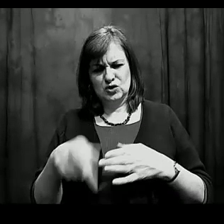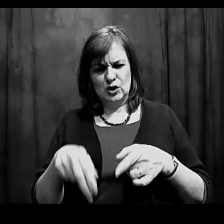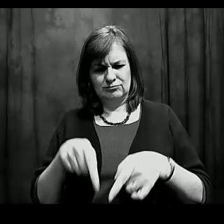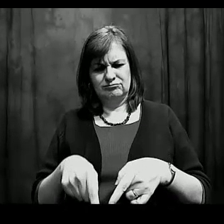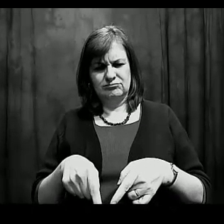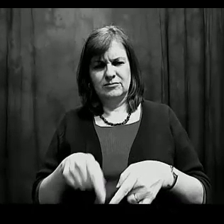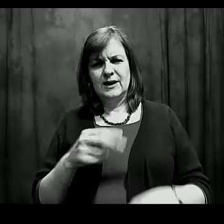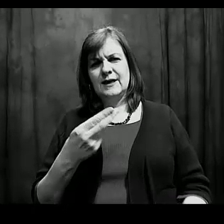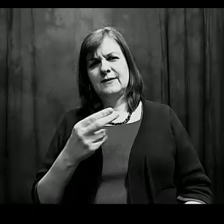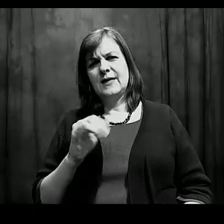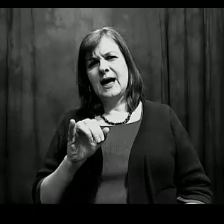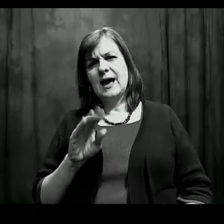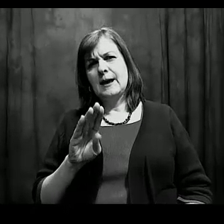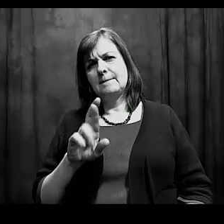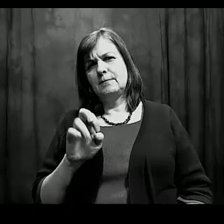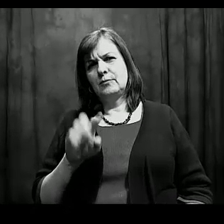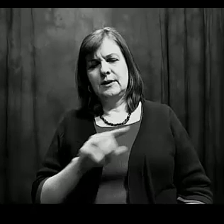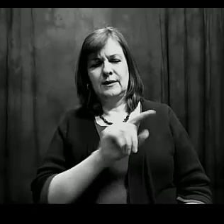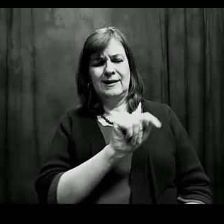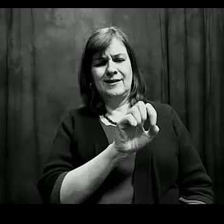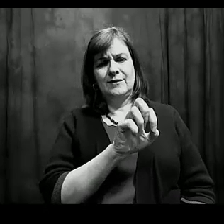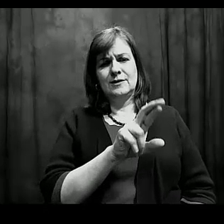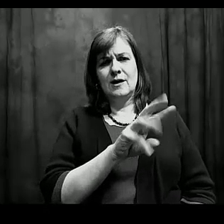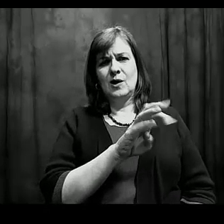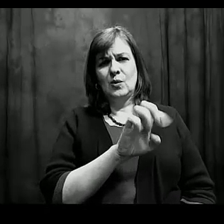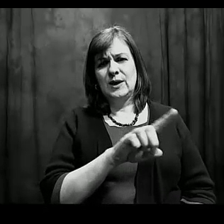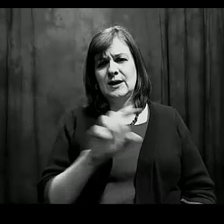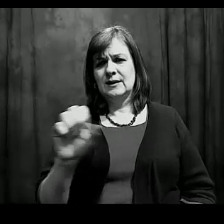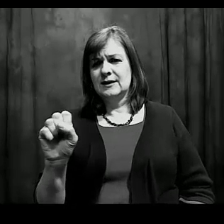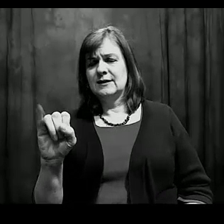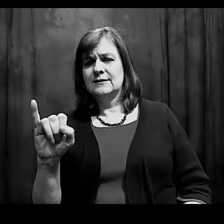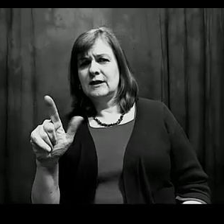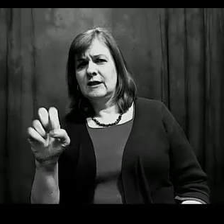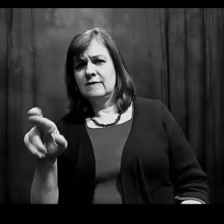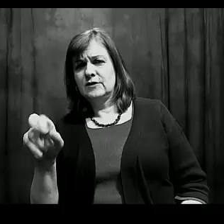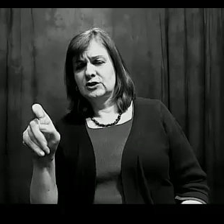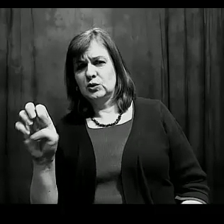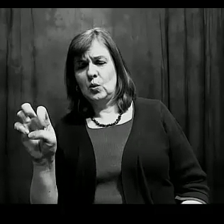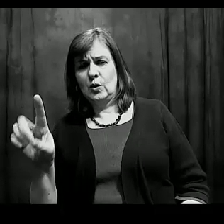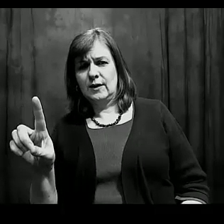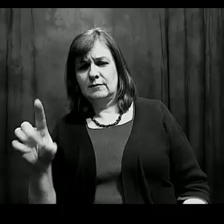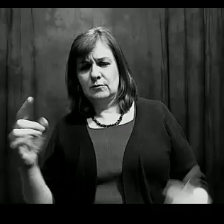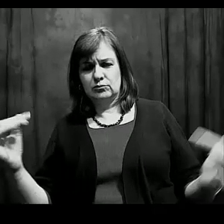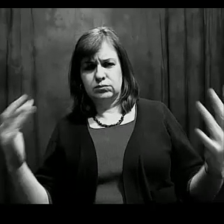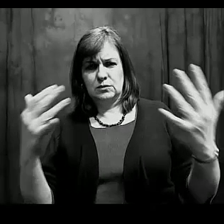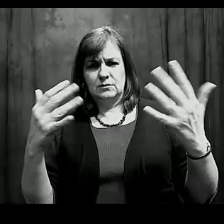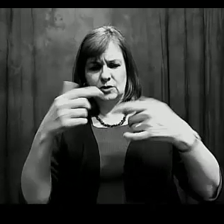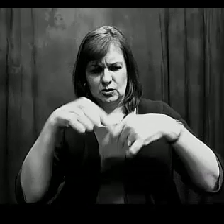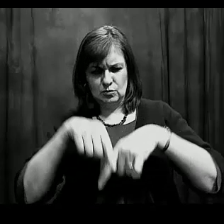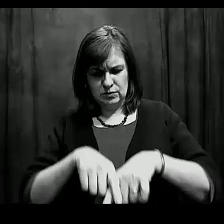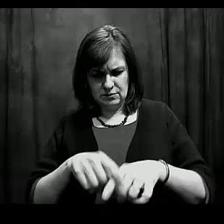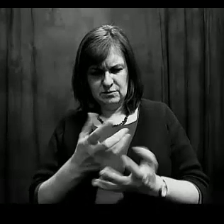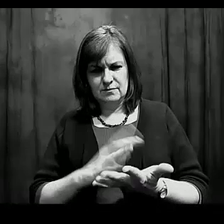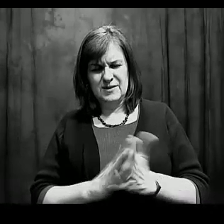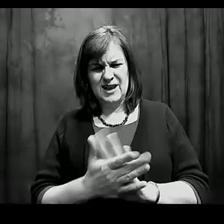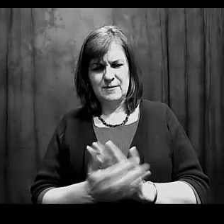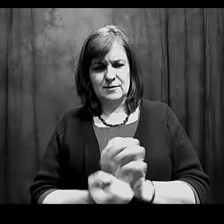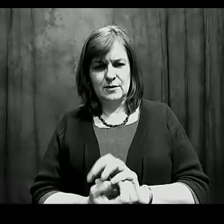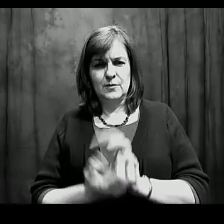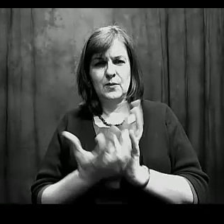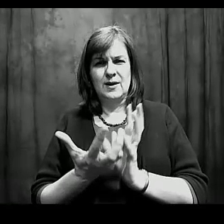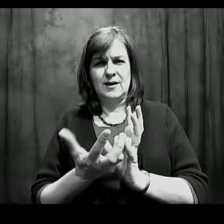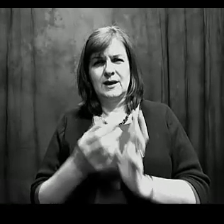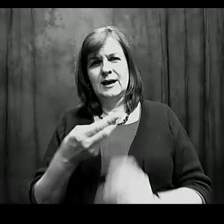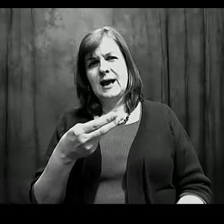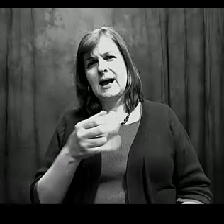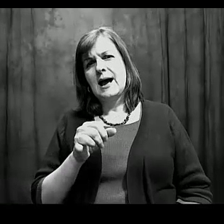these hybrid looking plants. So a mix of my tarweed here and my silver sword has actually resulted in a very kind of